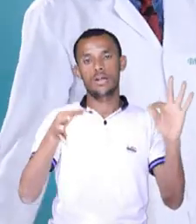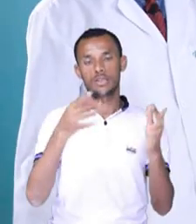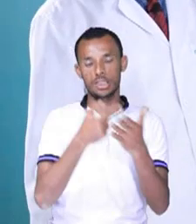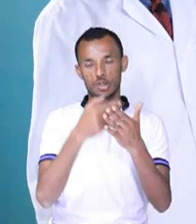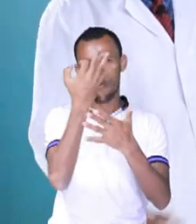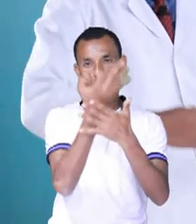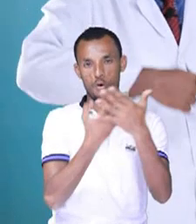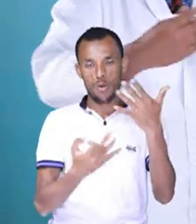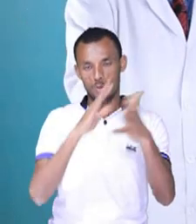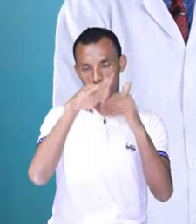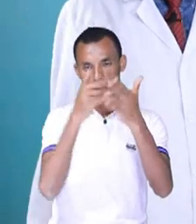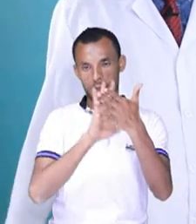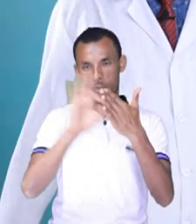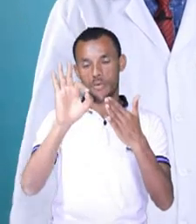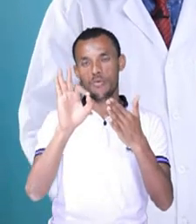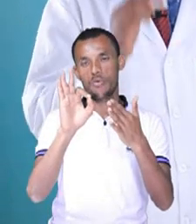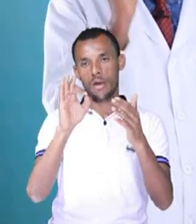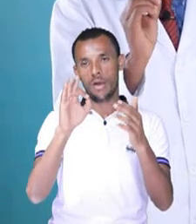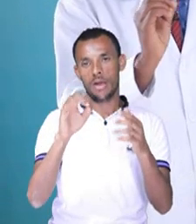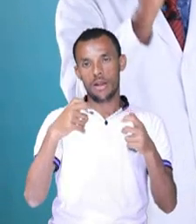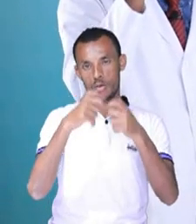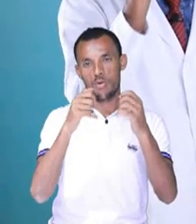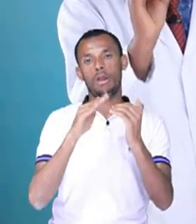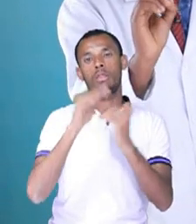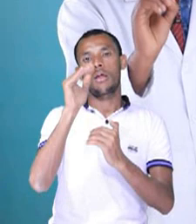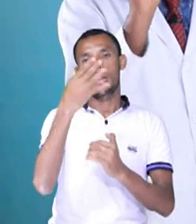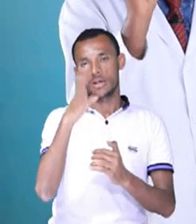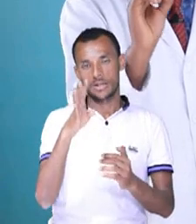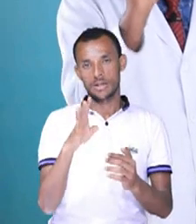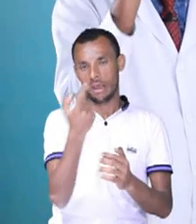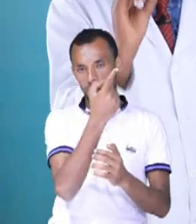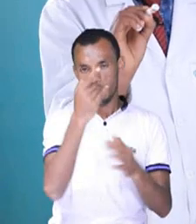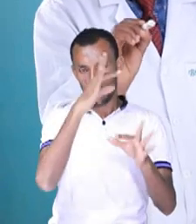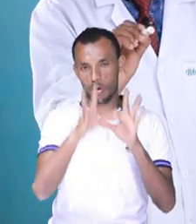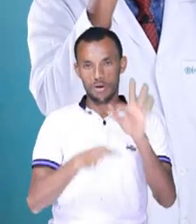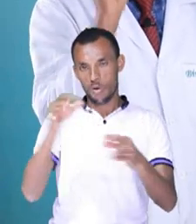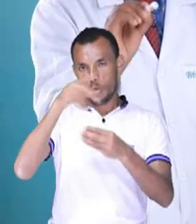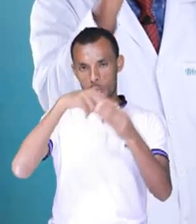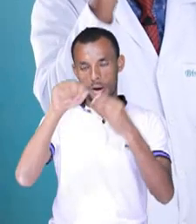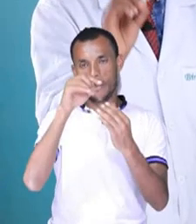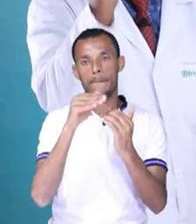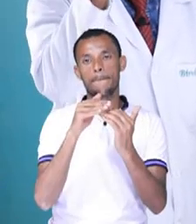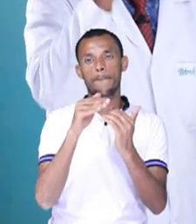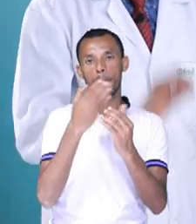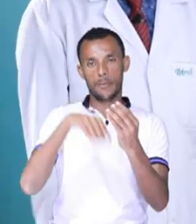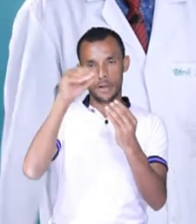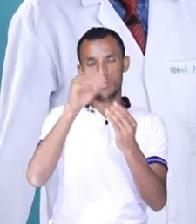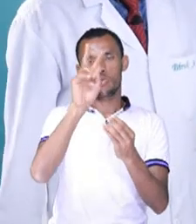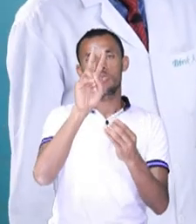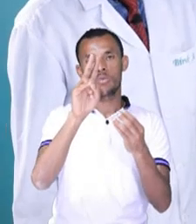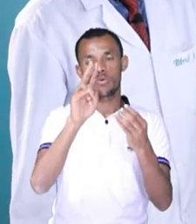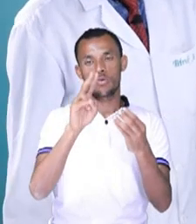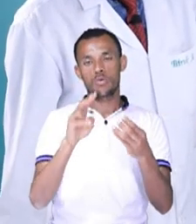This is for total number of electrons is greater than 40. By the way, each molecular orbital maximum contains 2